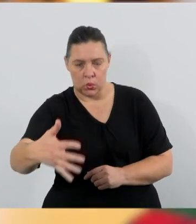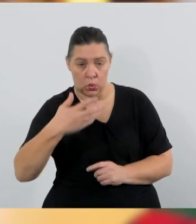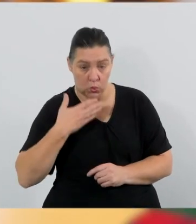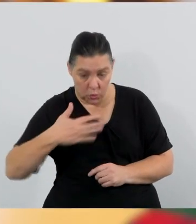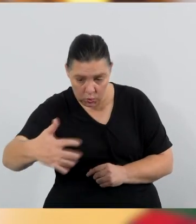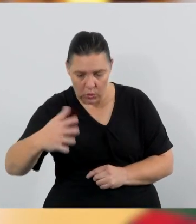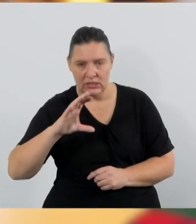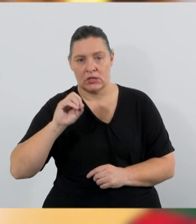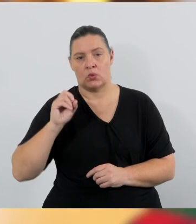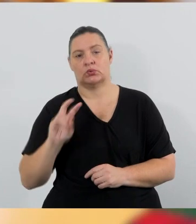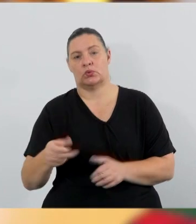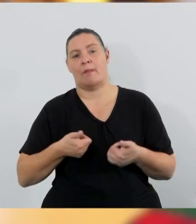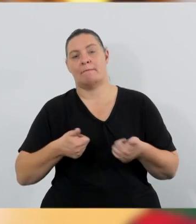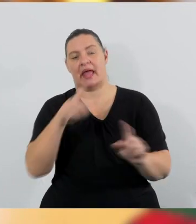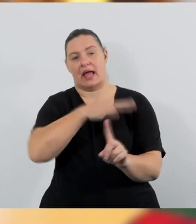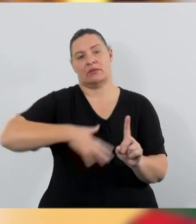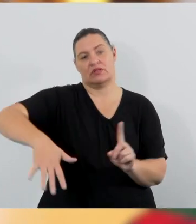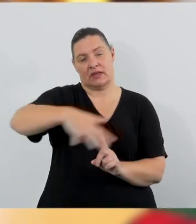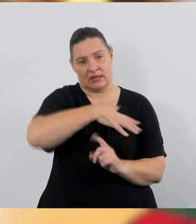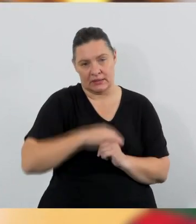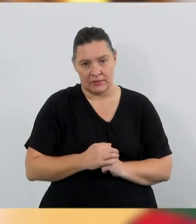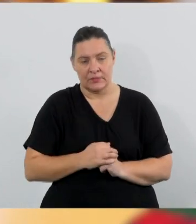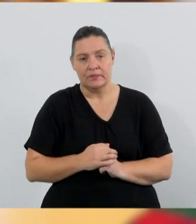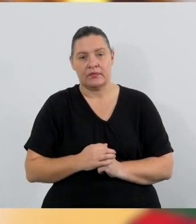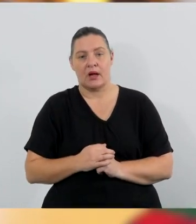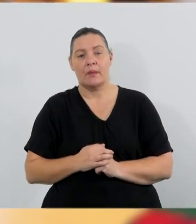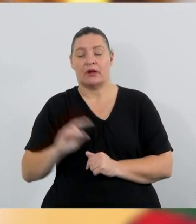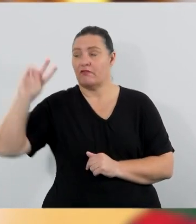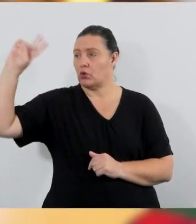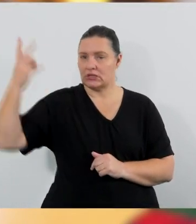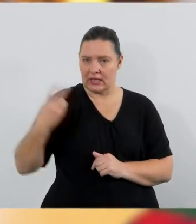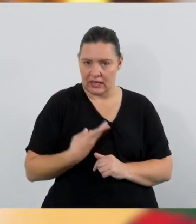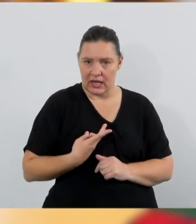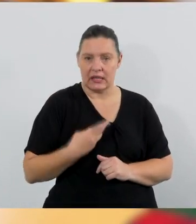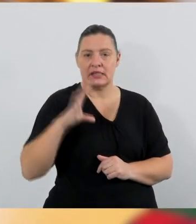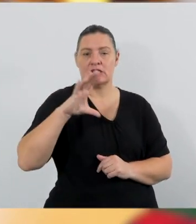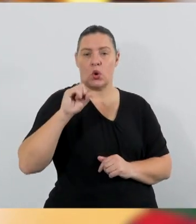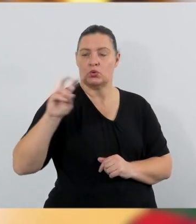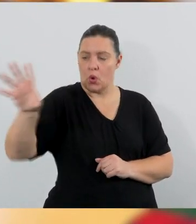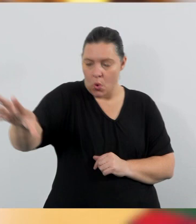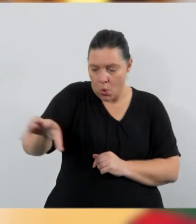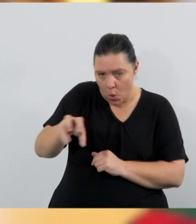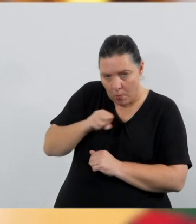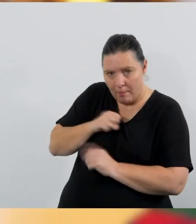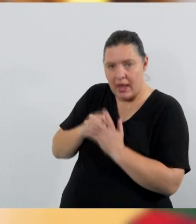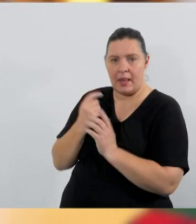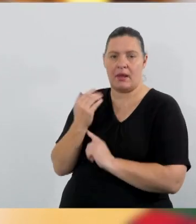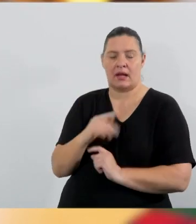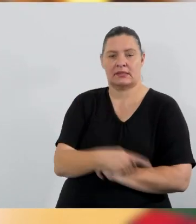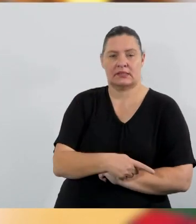carbon dioxide is released back into the atmosphere. But during photosynthesis, carbon dioxide is taken